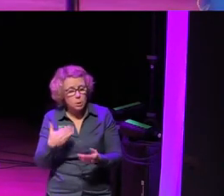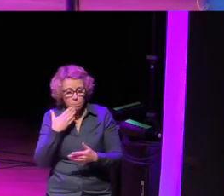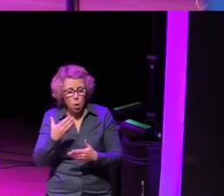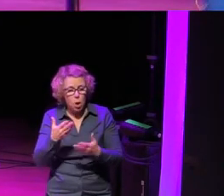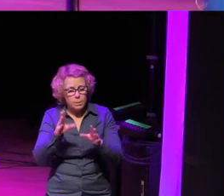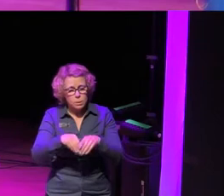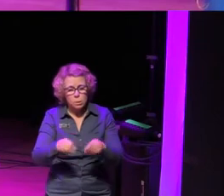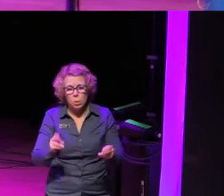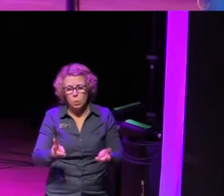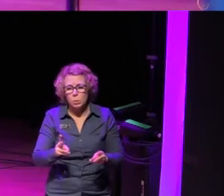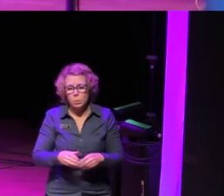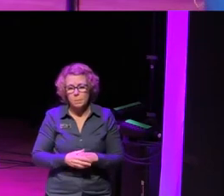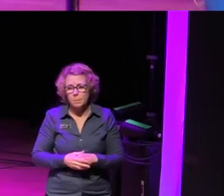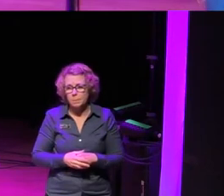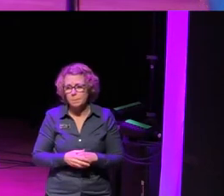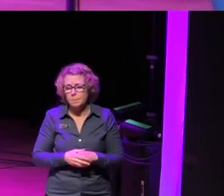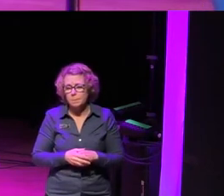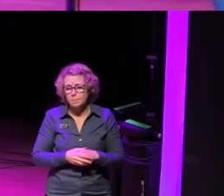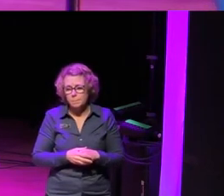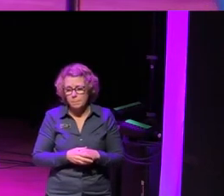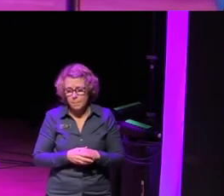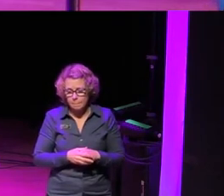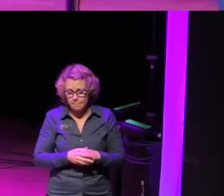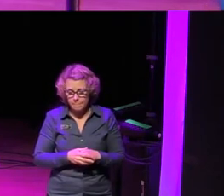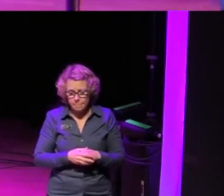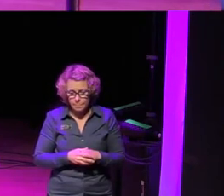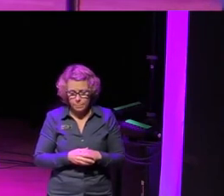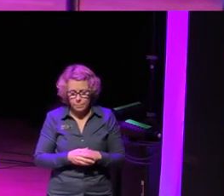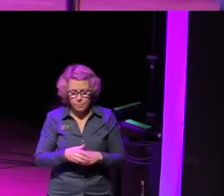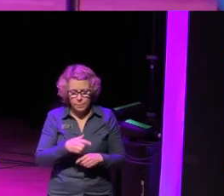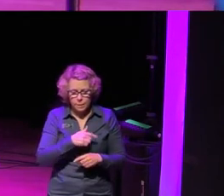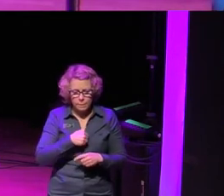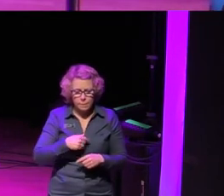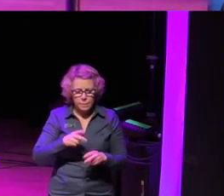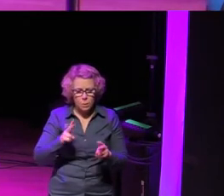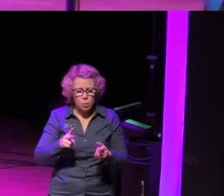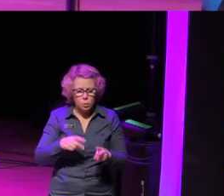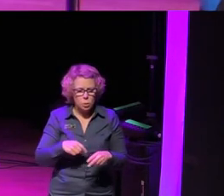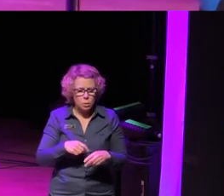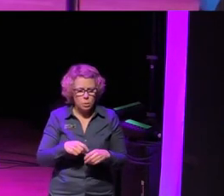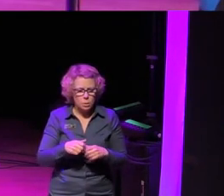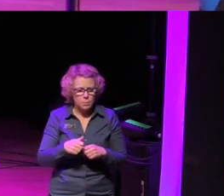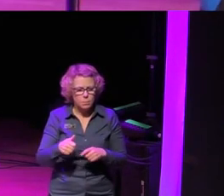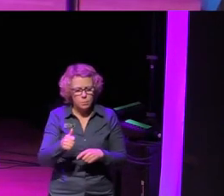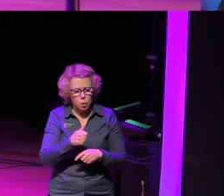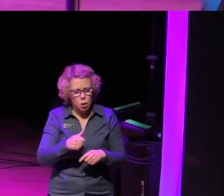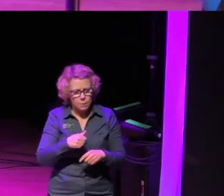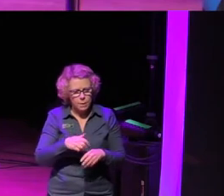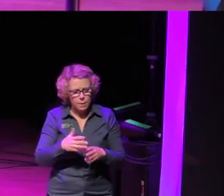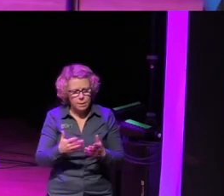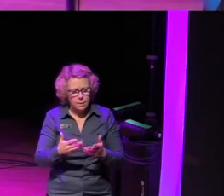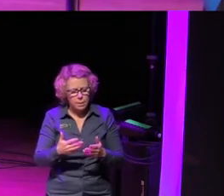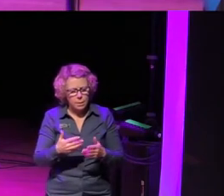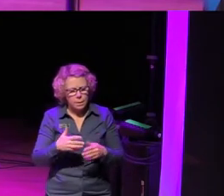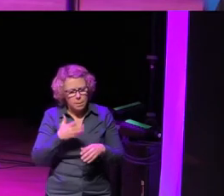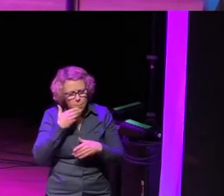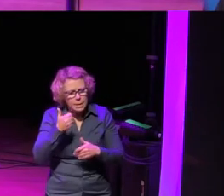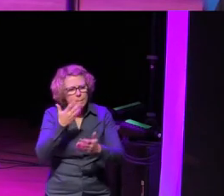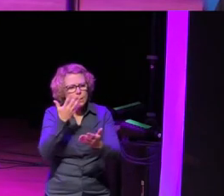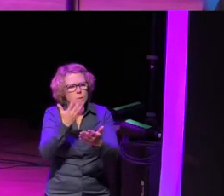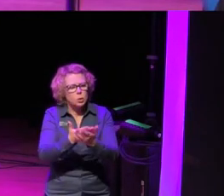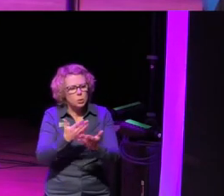And follow up on that one, I think we need to also devise much better structures to protect